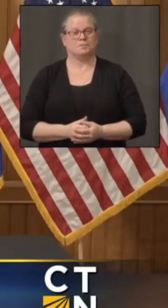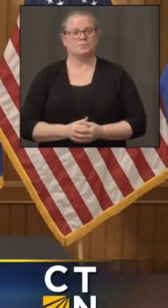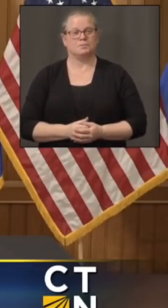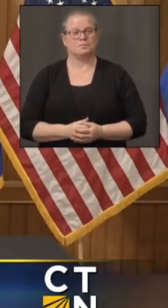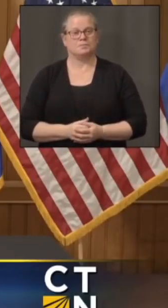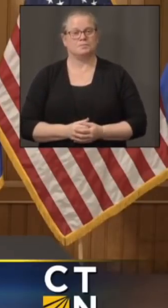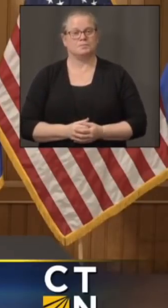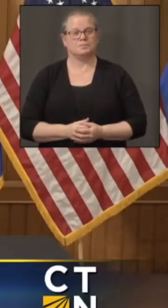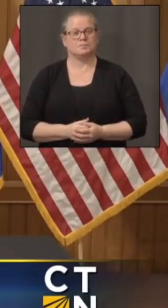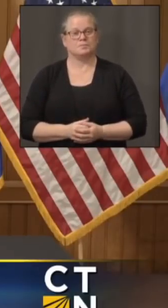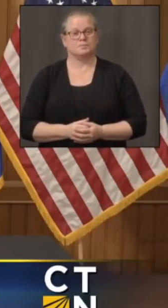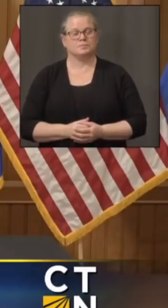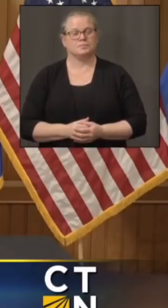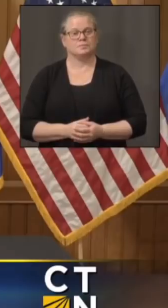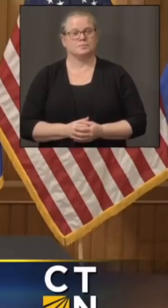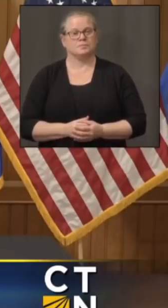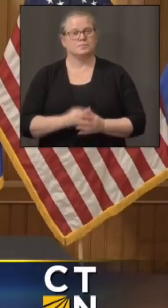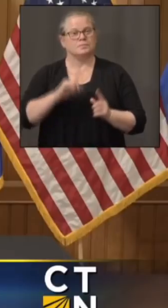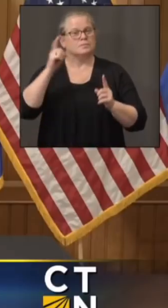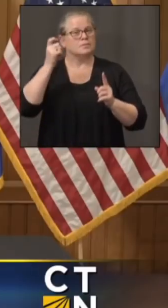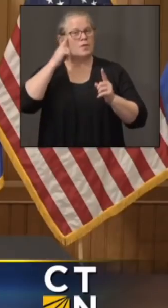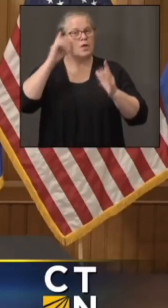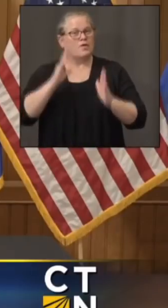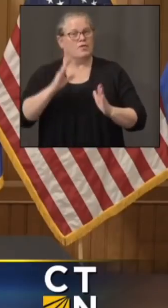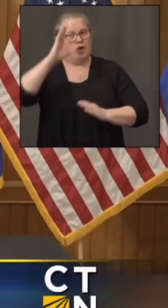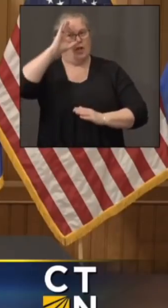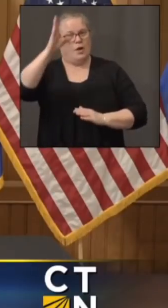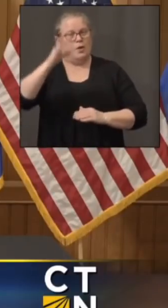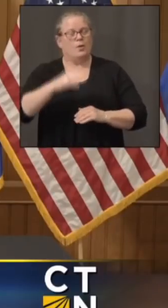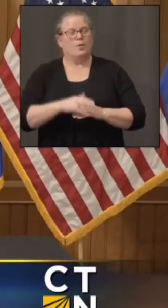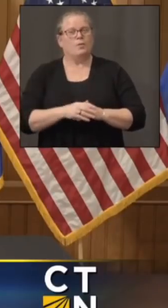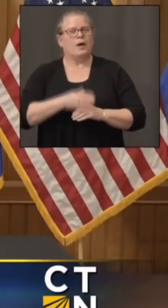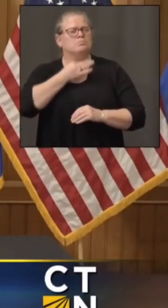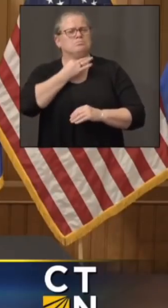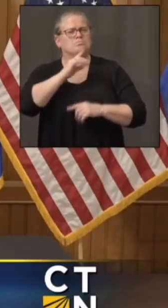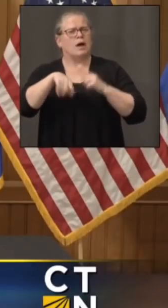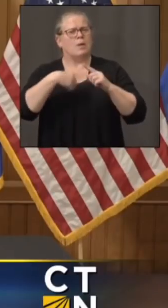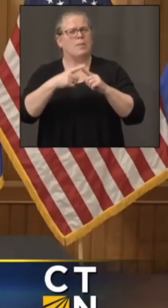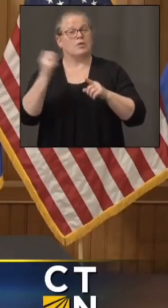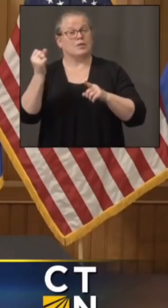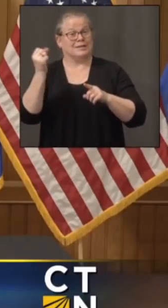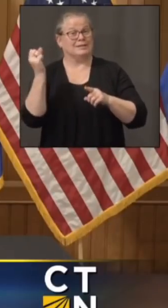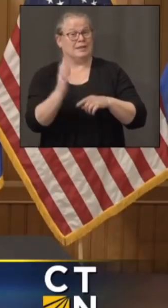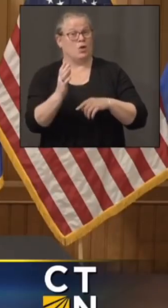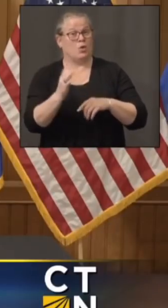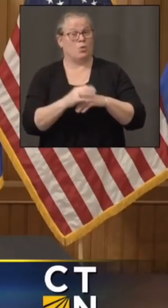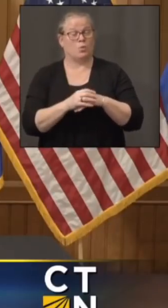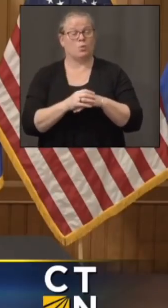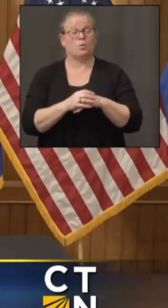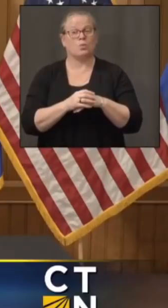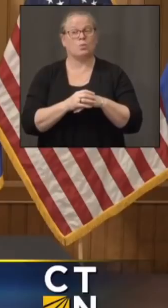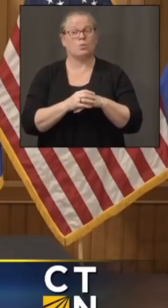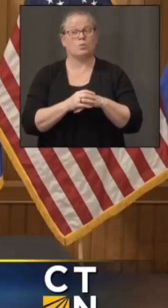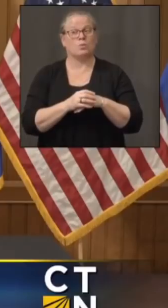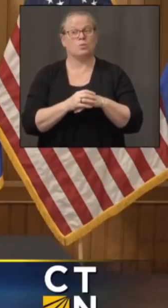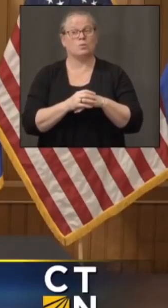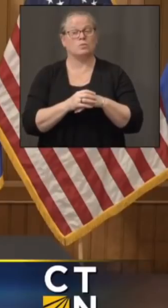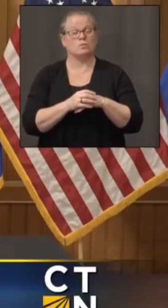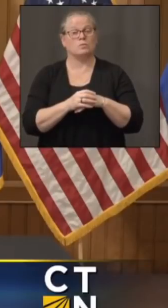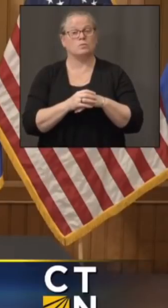Hello, Governor. I wanted to ask how you think the casinos are doing in general. They say